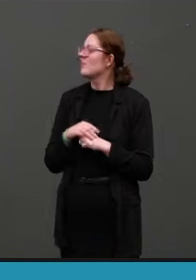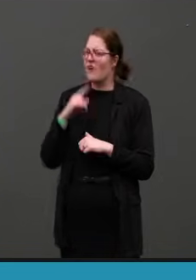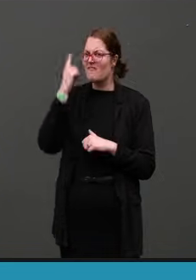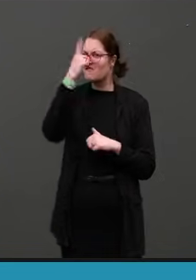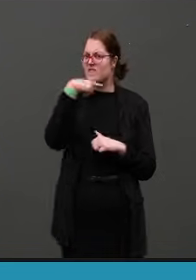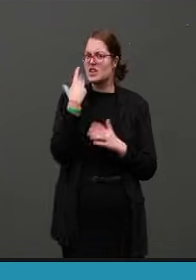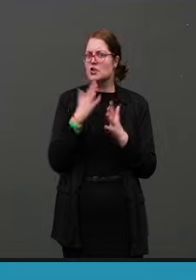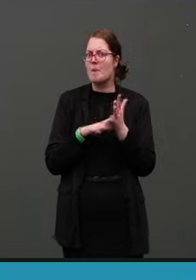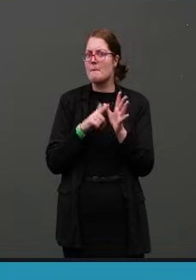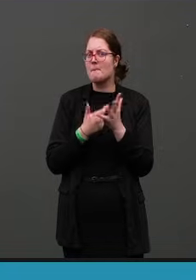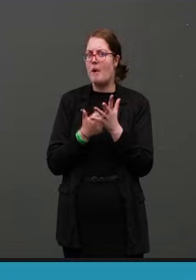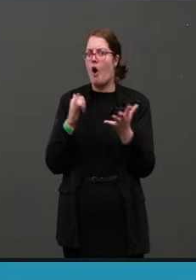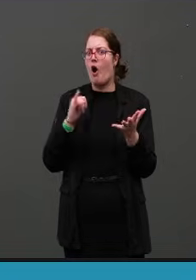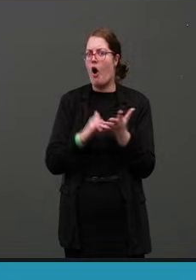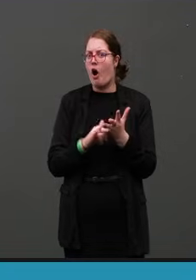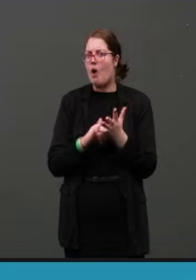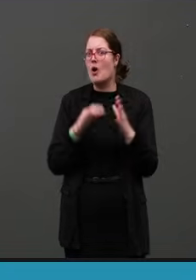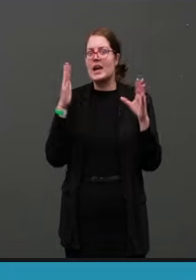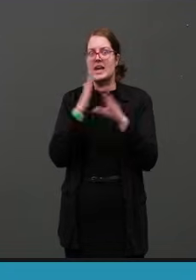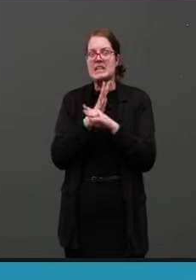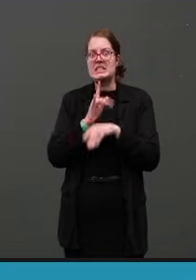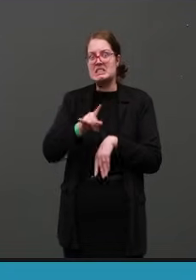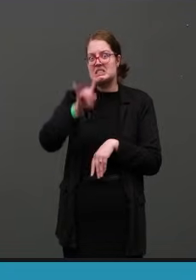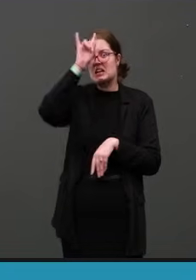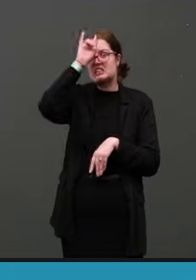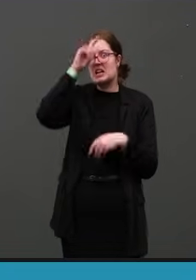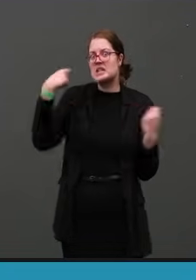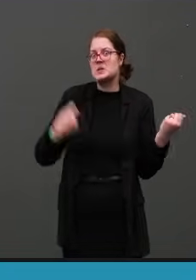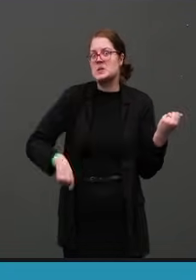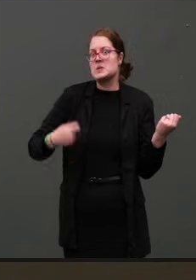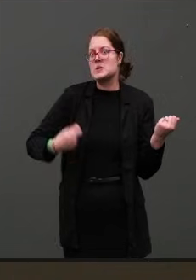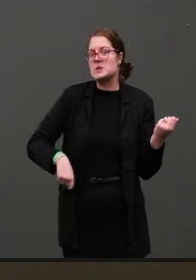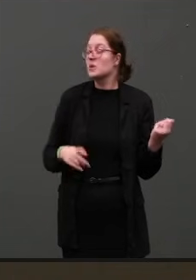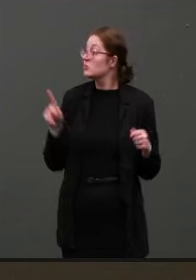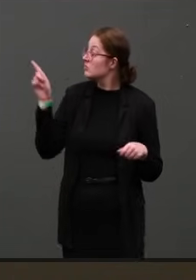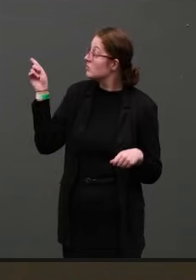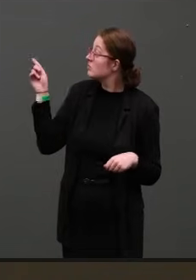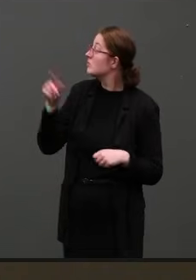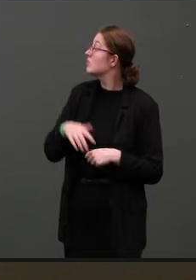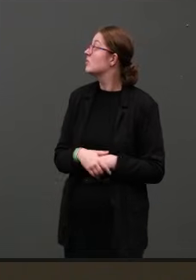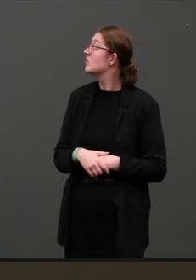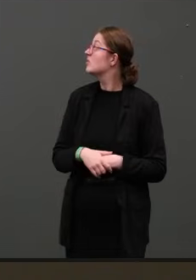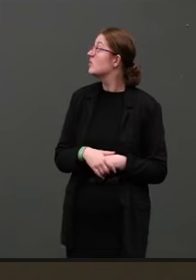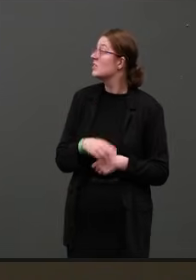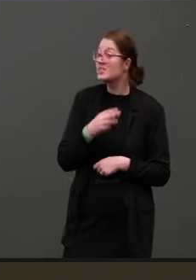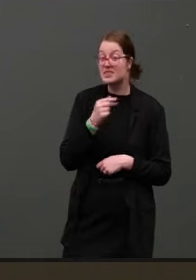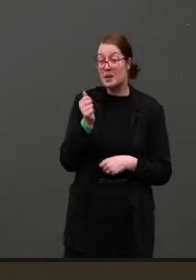or hidden satanic messages in music. Some people believe that pareidolia is